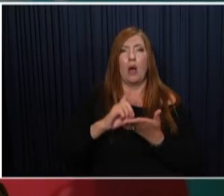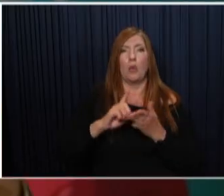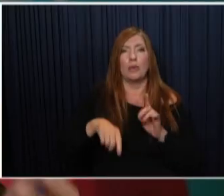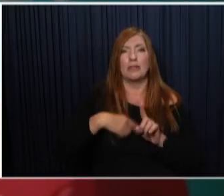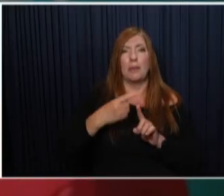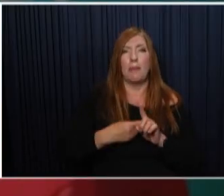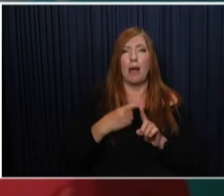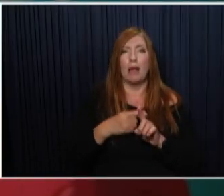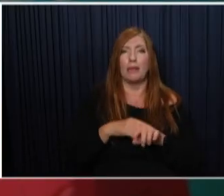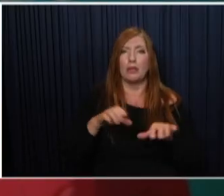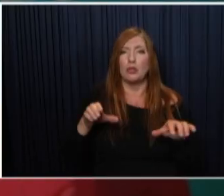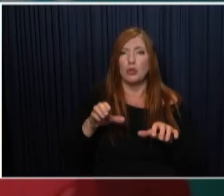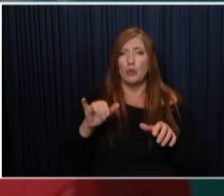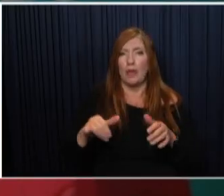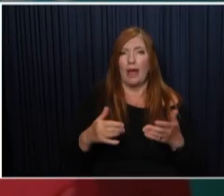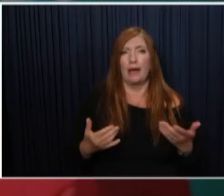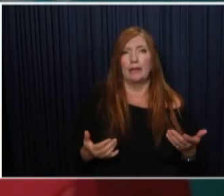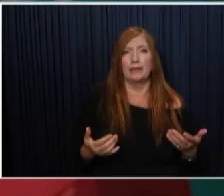to be doing that.